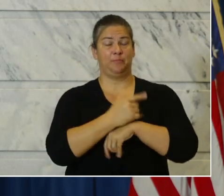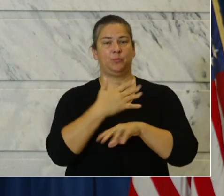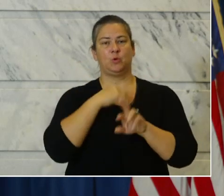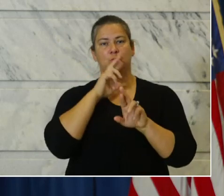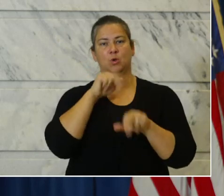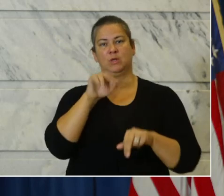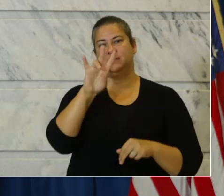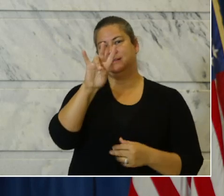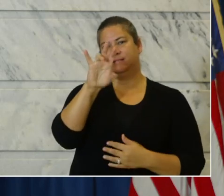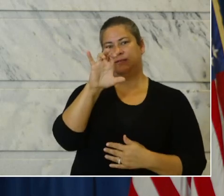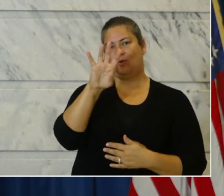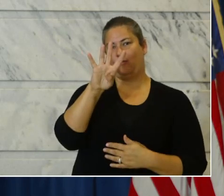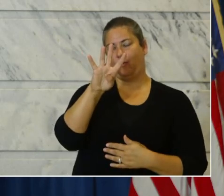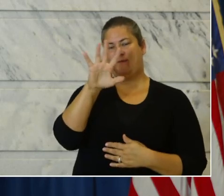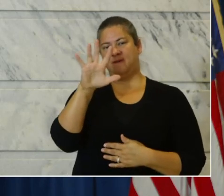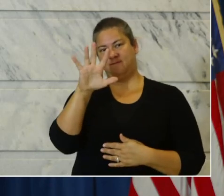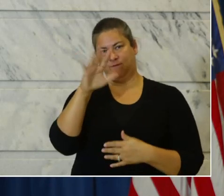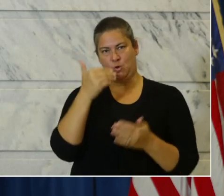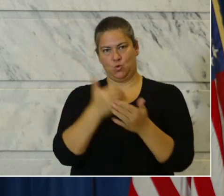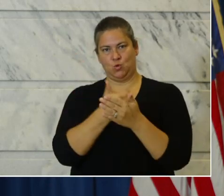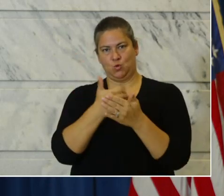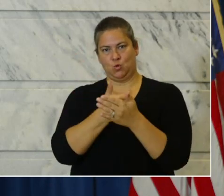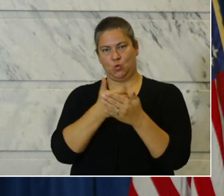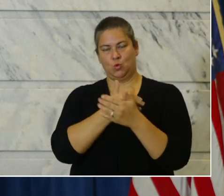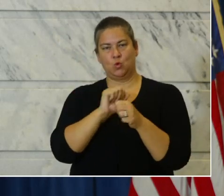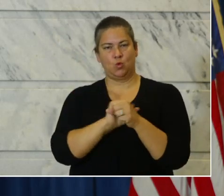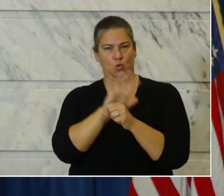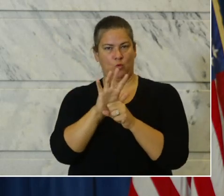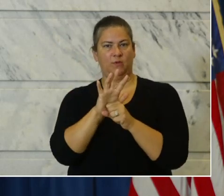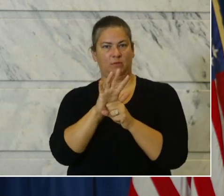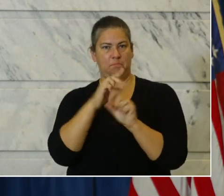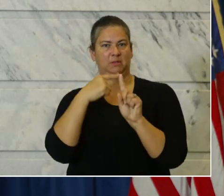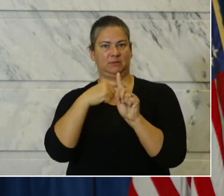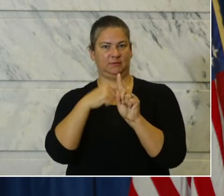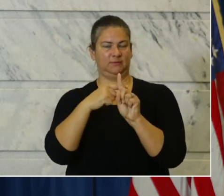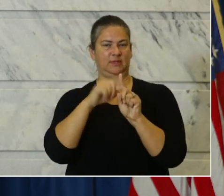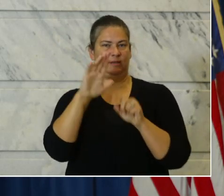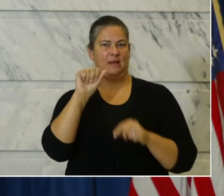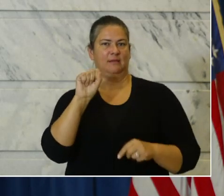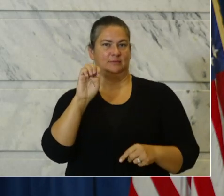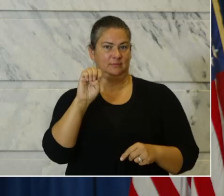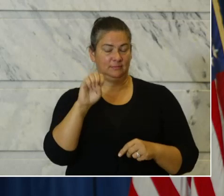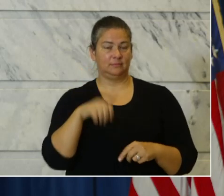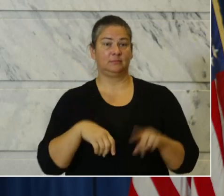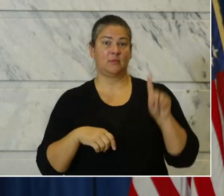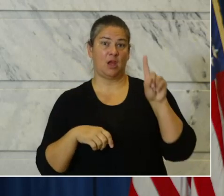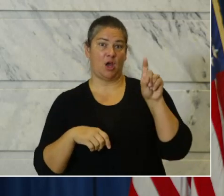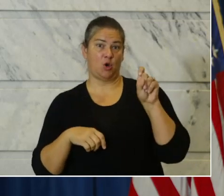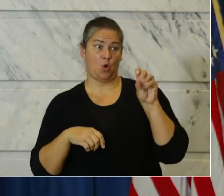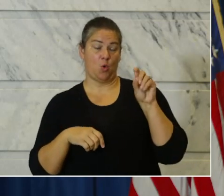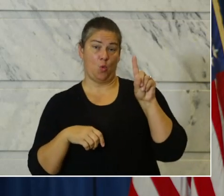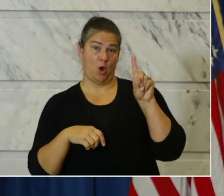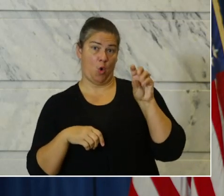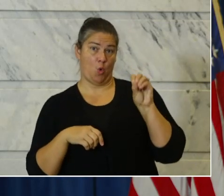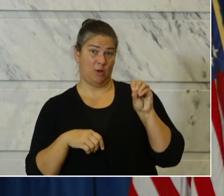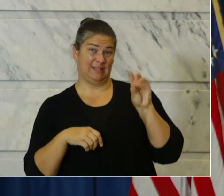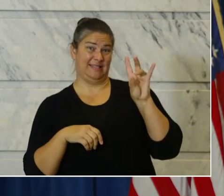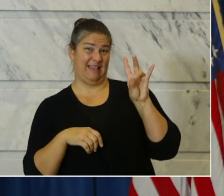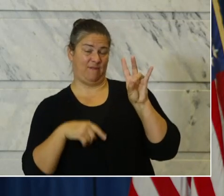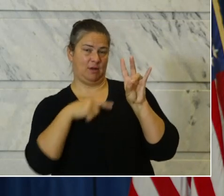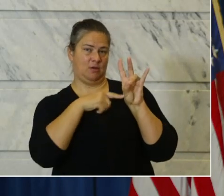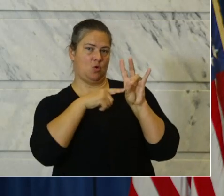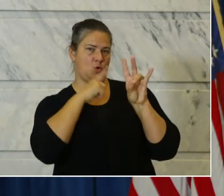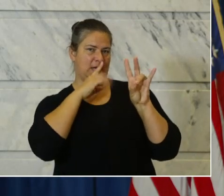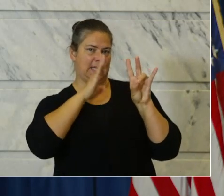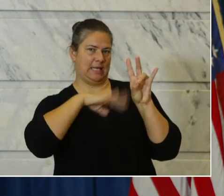reporting 745 new cases of COVID-19. 107 of those are